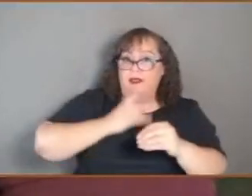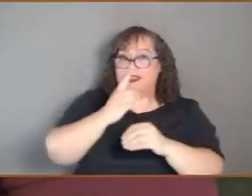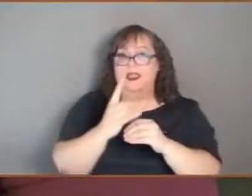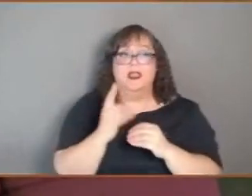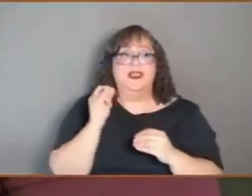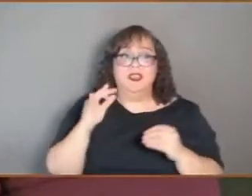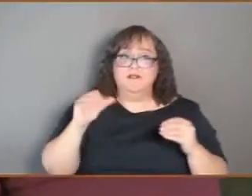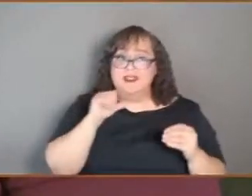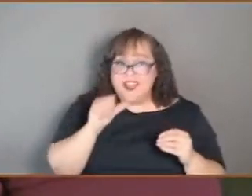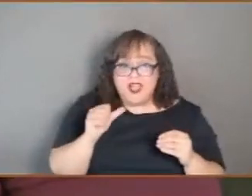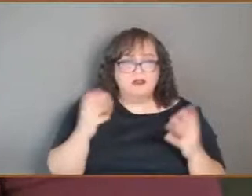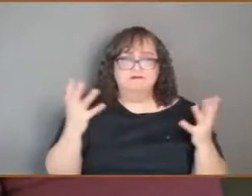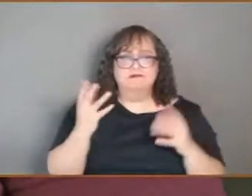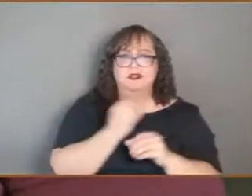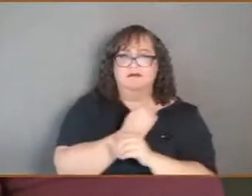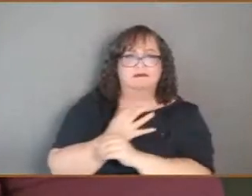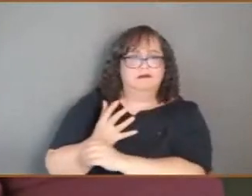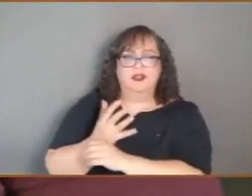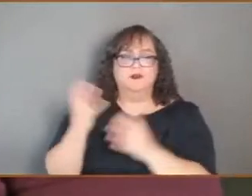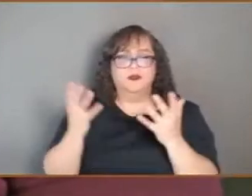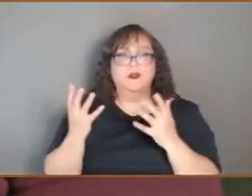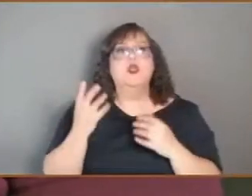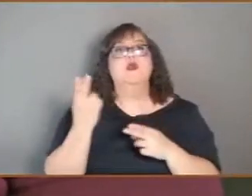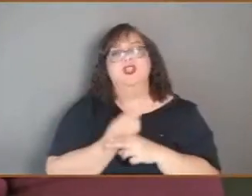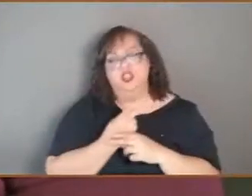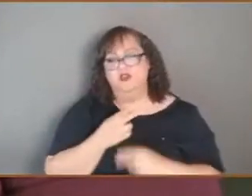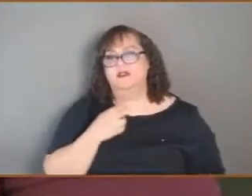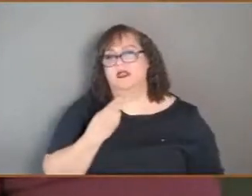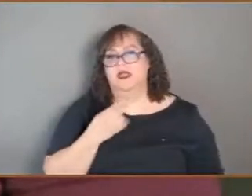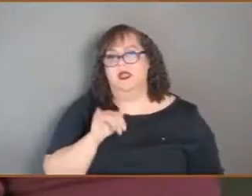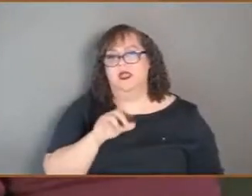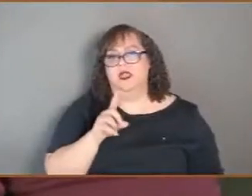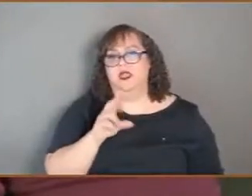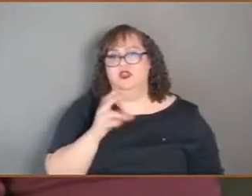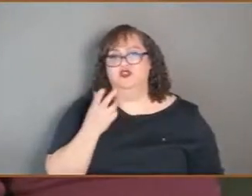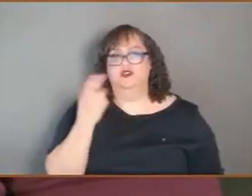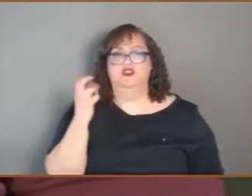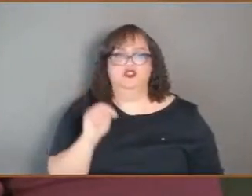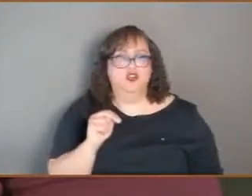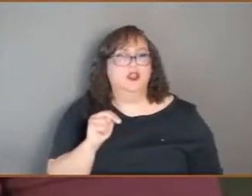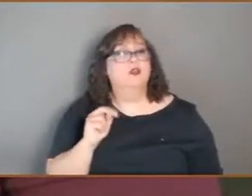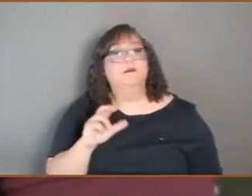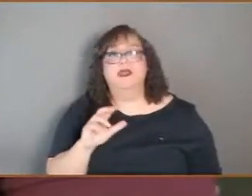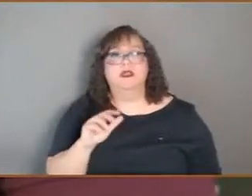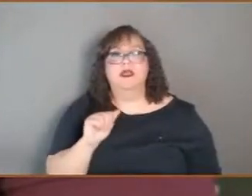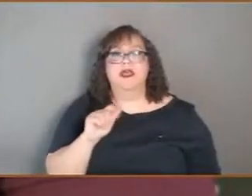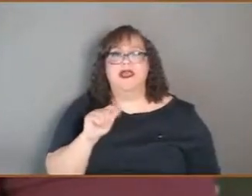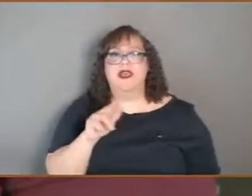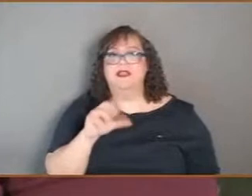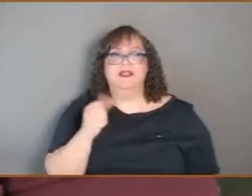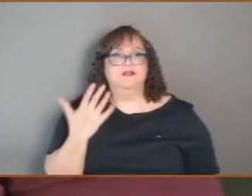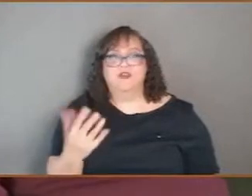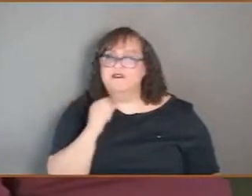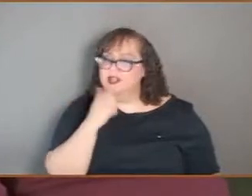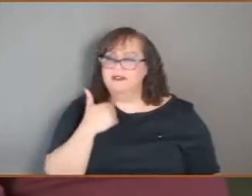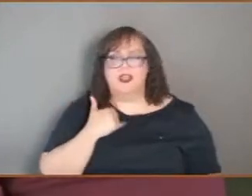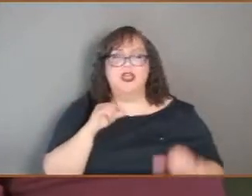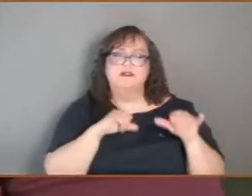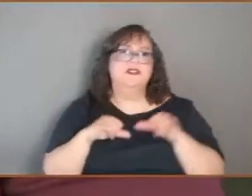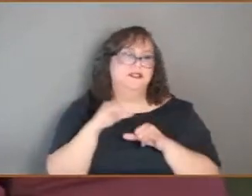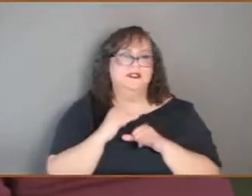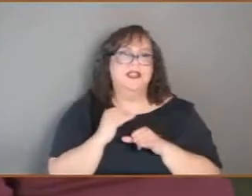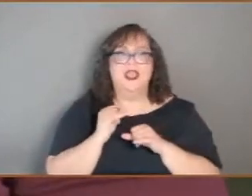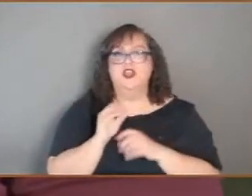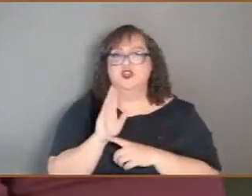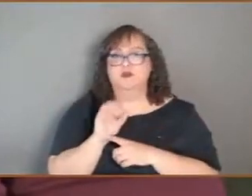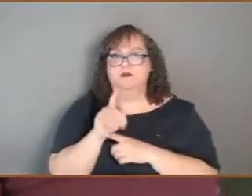system, hydrazine and nitrogen tetroxide. The Atlas V doesn't have the standard SRB boosters that we typically need. It has enough energy to get